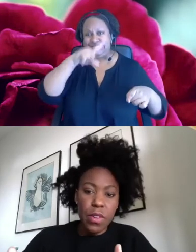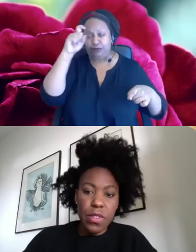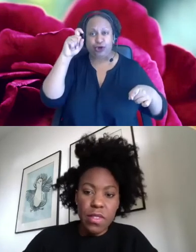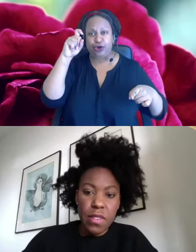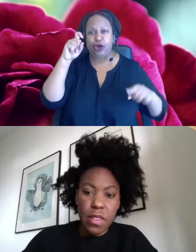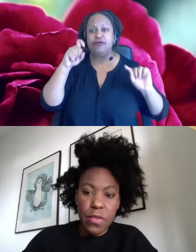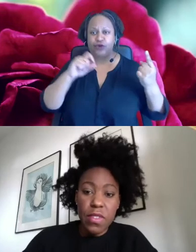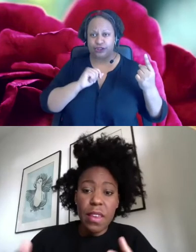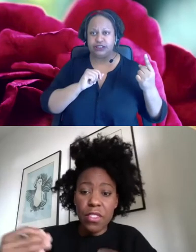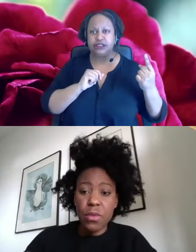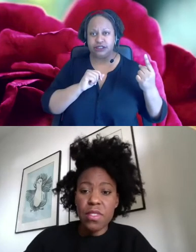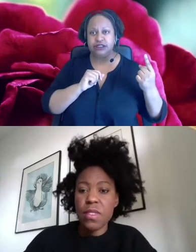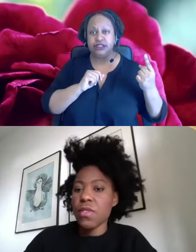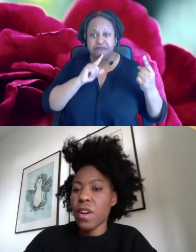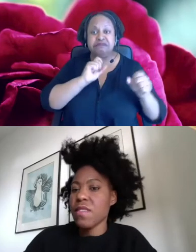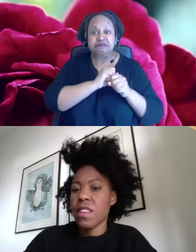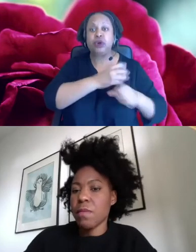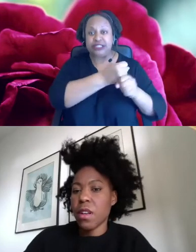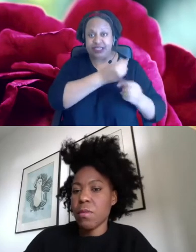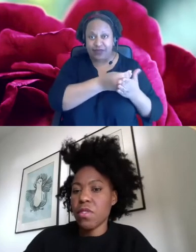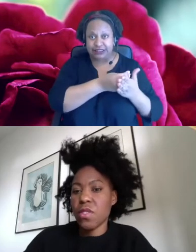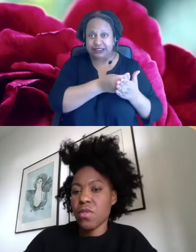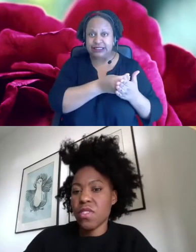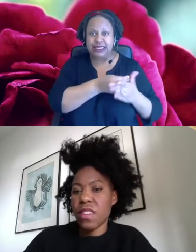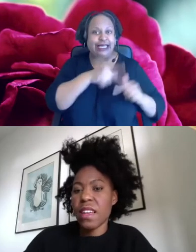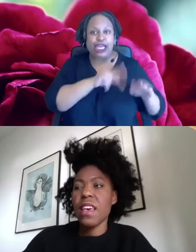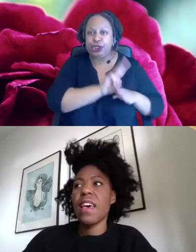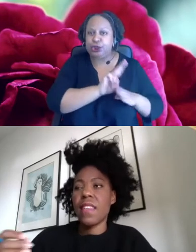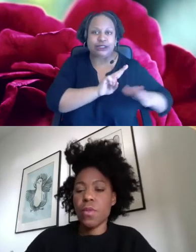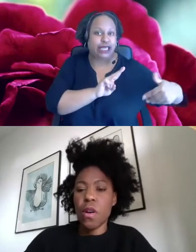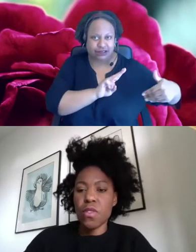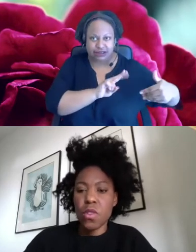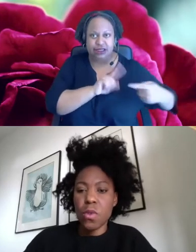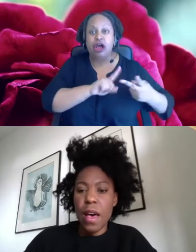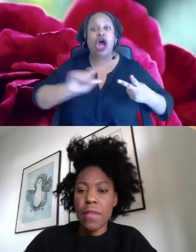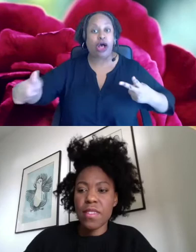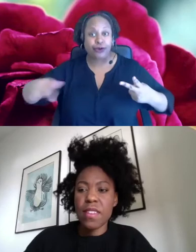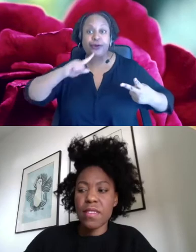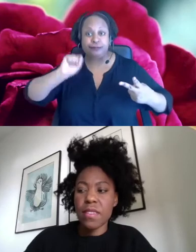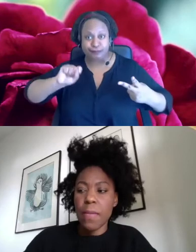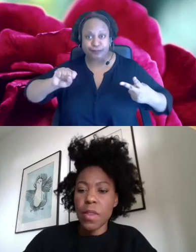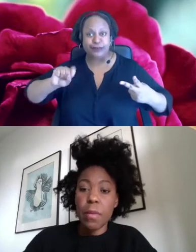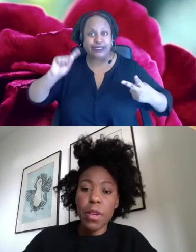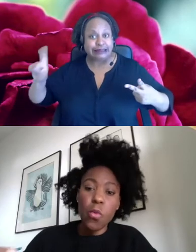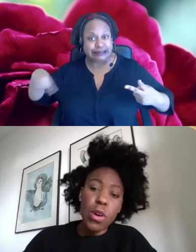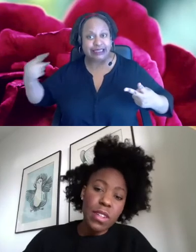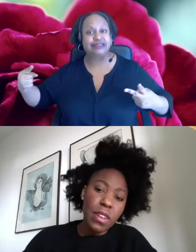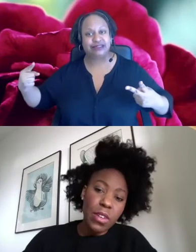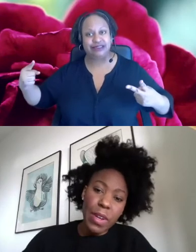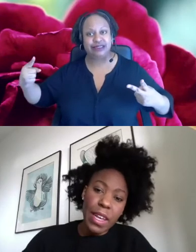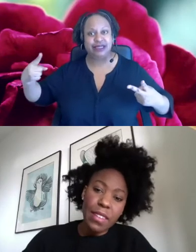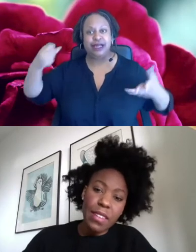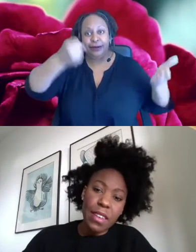the first I actually received funds that I'm not able to use just yet. And then also have since been awarded